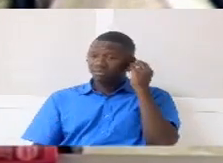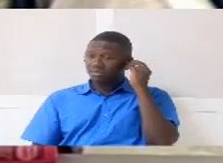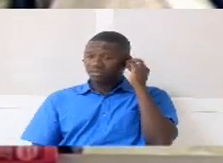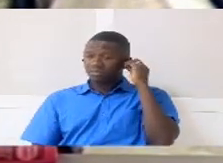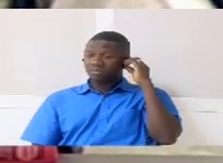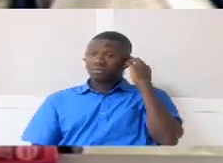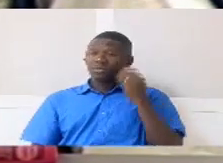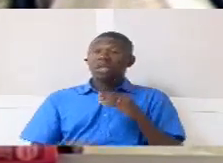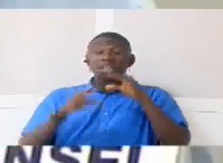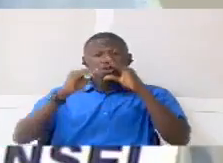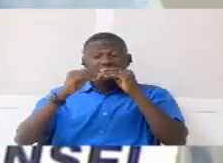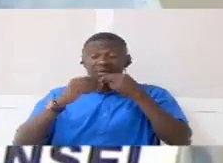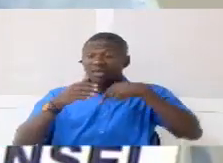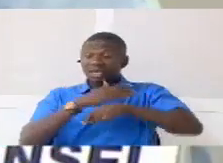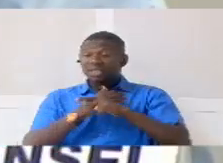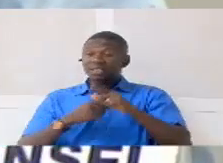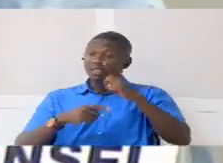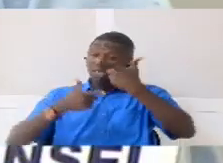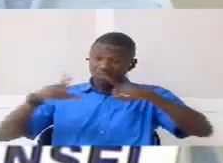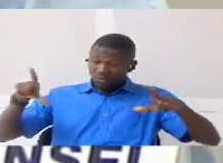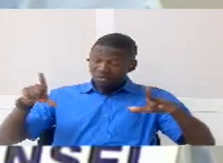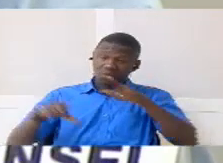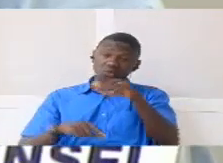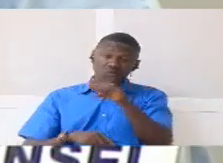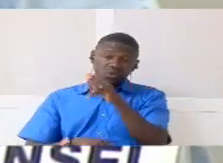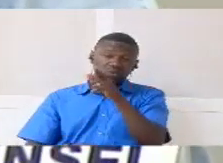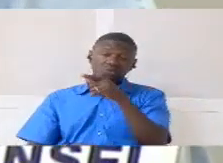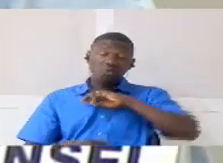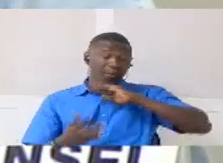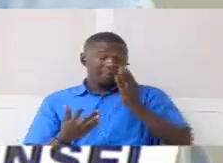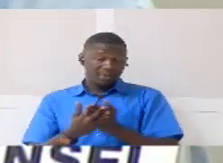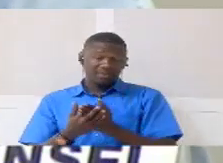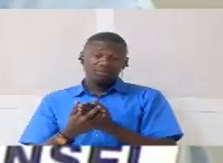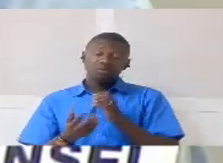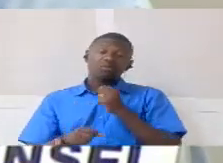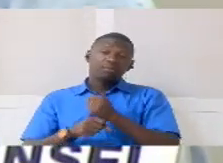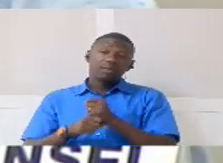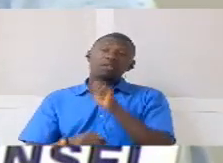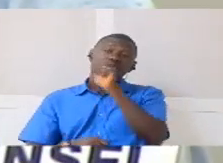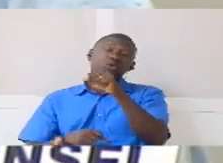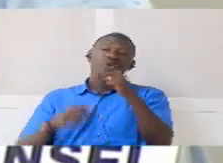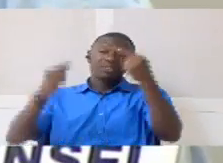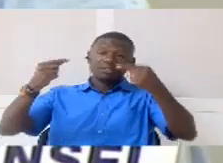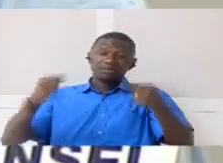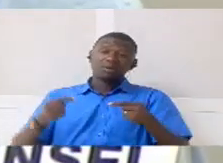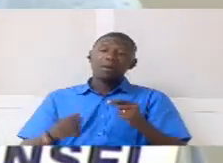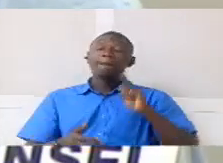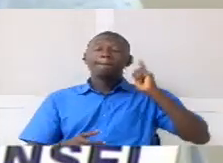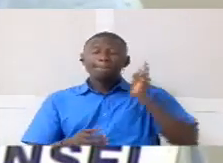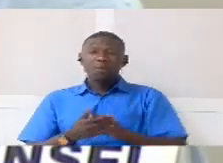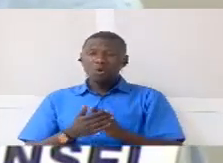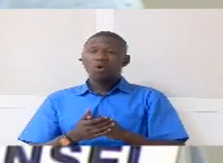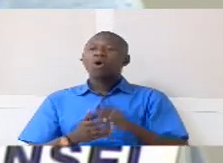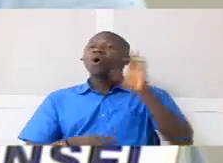Speak in the language which you believe your testimony would make your testimony most meaningful to